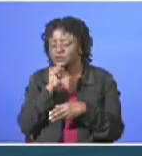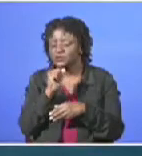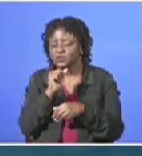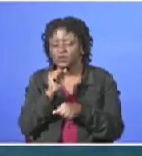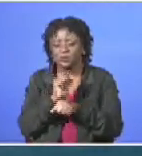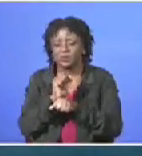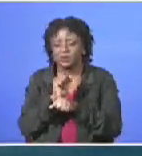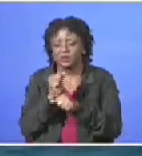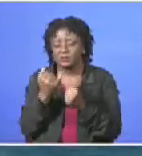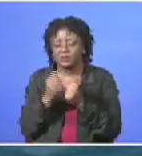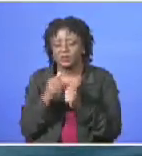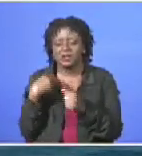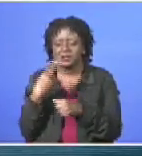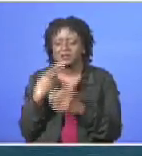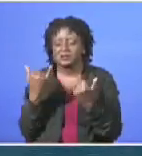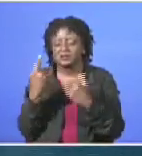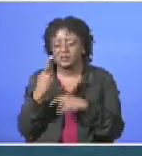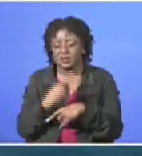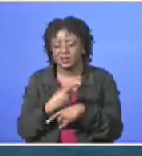got in one, and